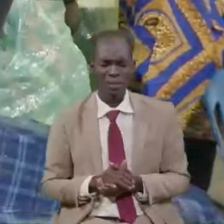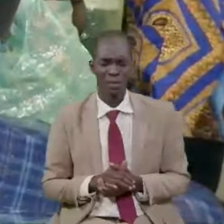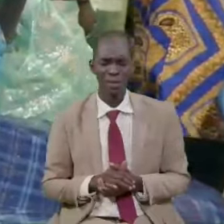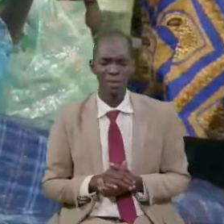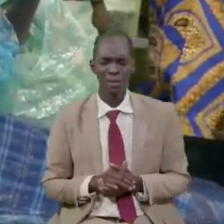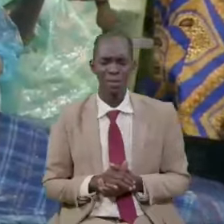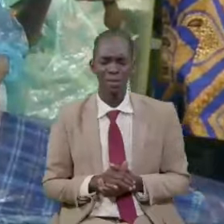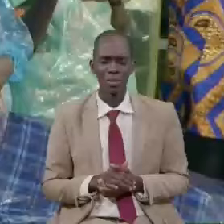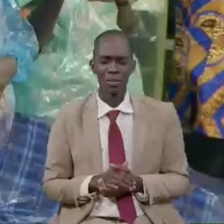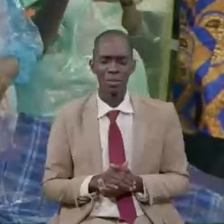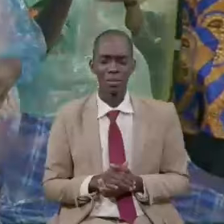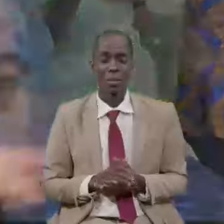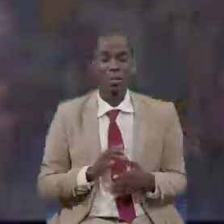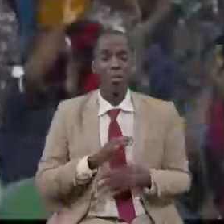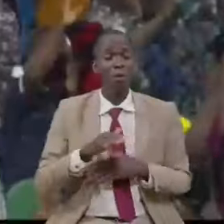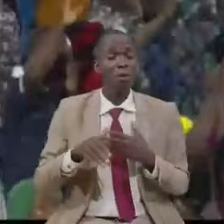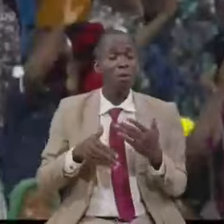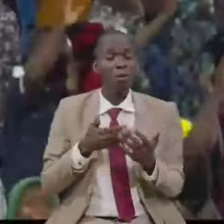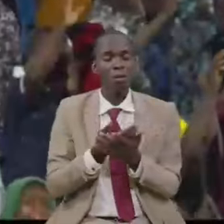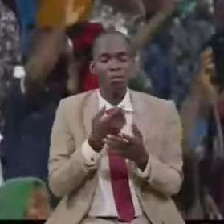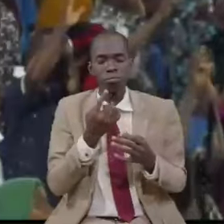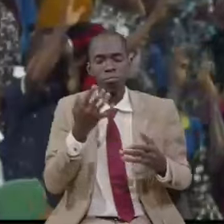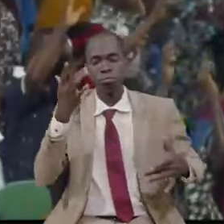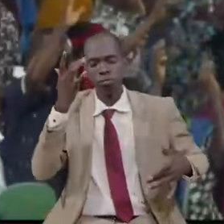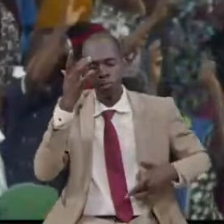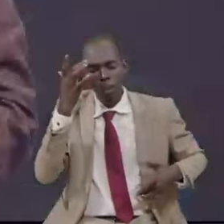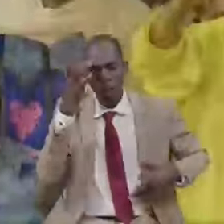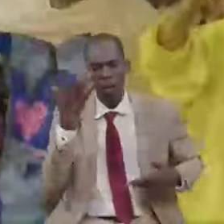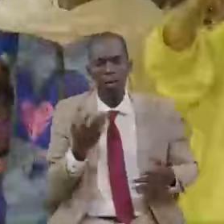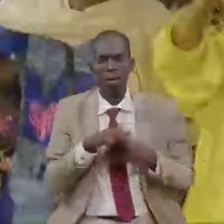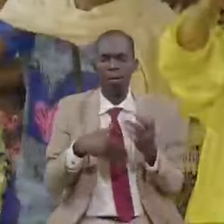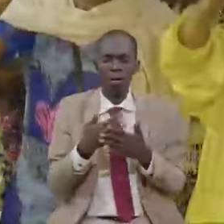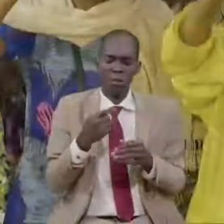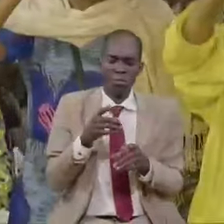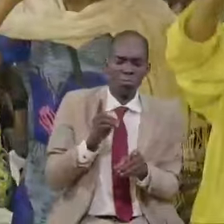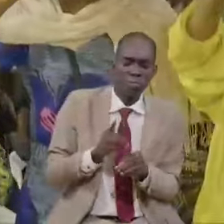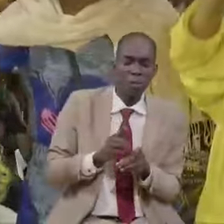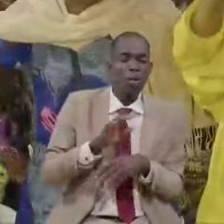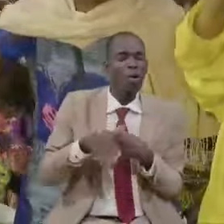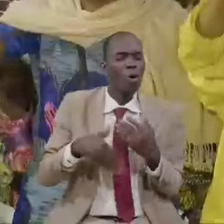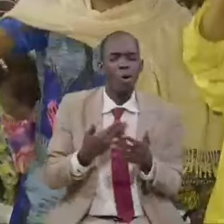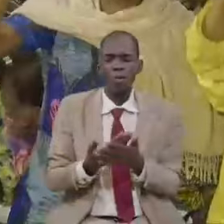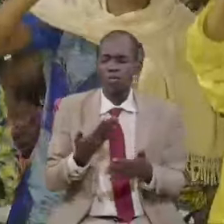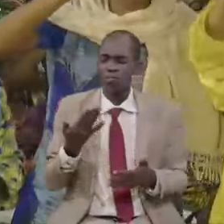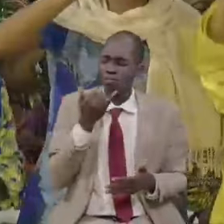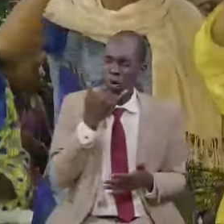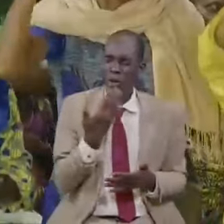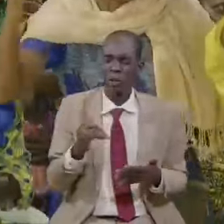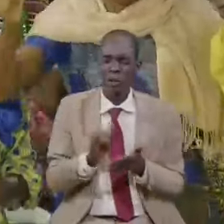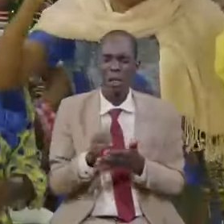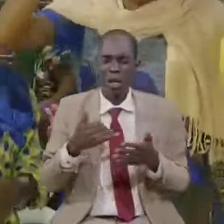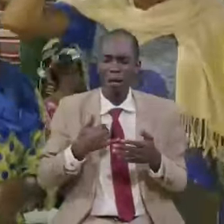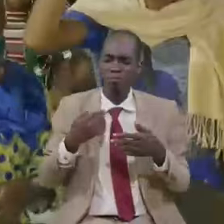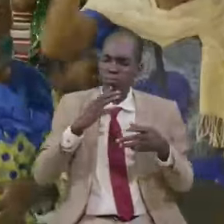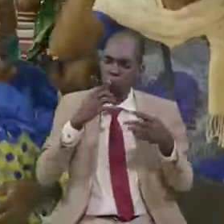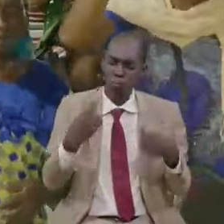All the sickness, all the disease, all the deformity, everything that has followed you until this time, they are